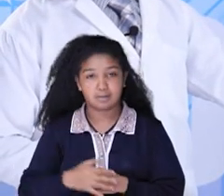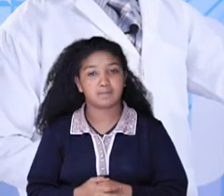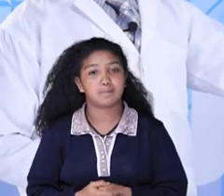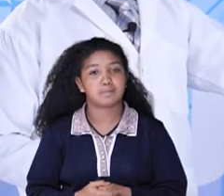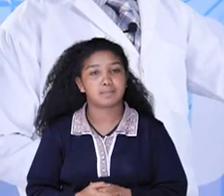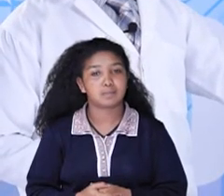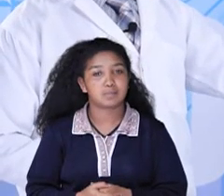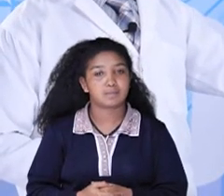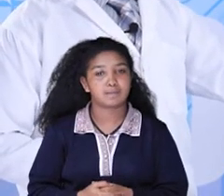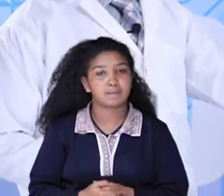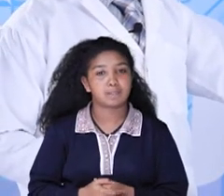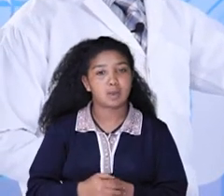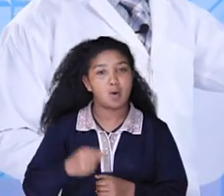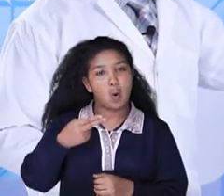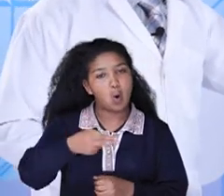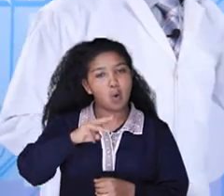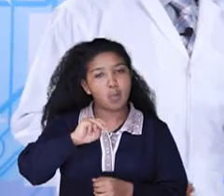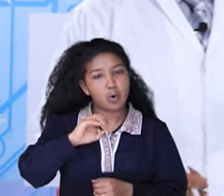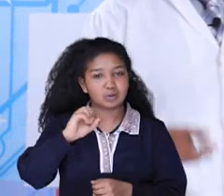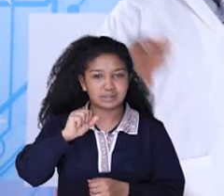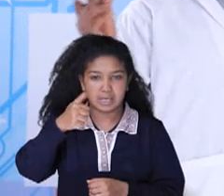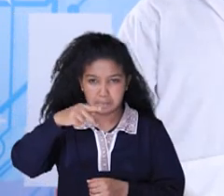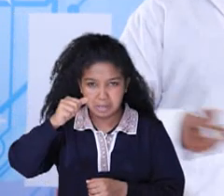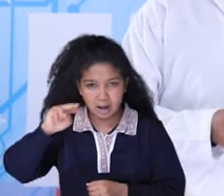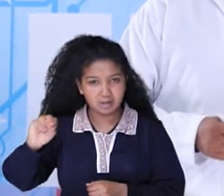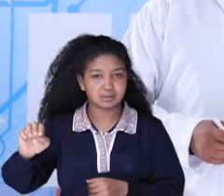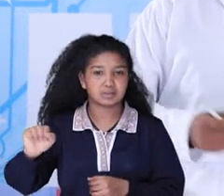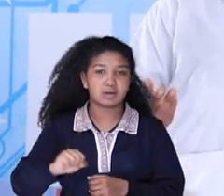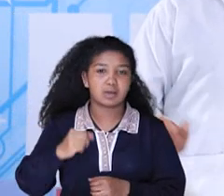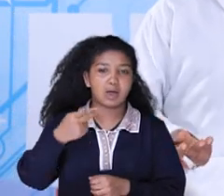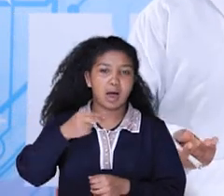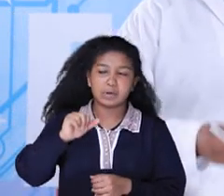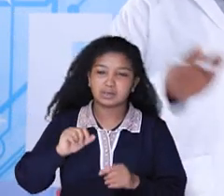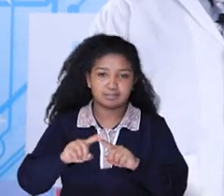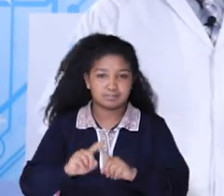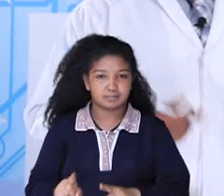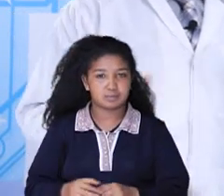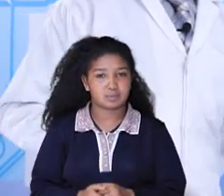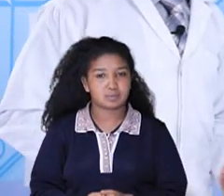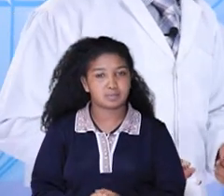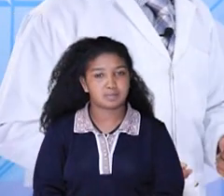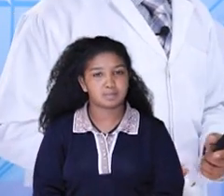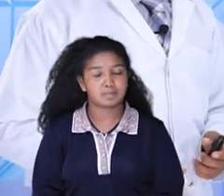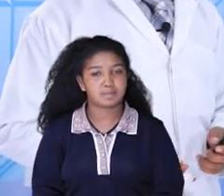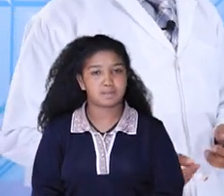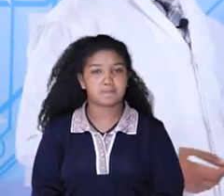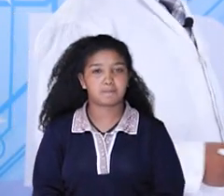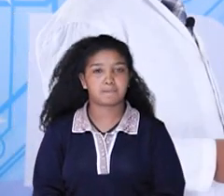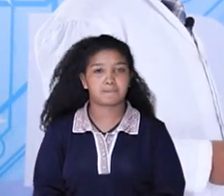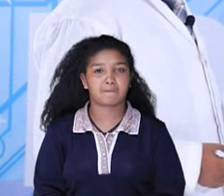Ardipithecus, Homo sapiens, Homo habilis, Homo erectus, and so on, Homo neanderthalis as well.